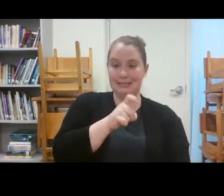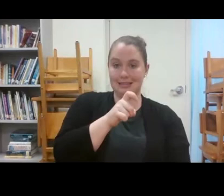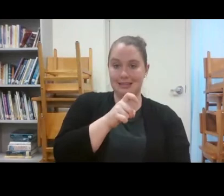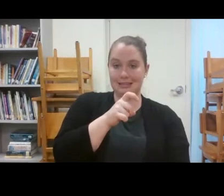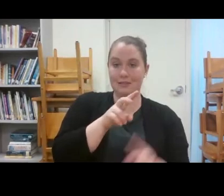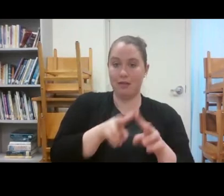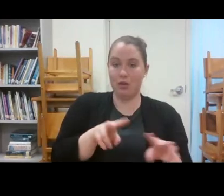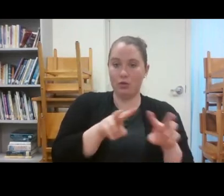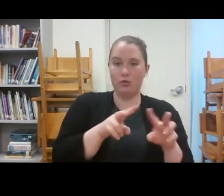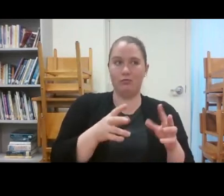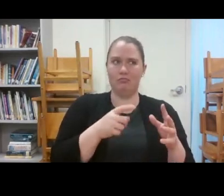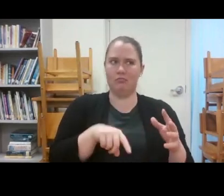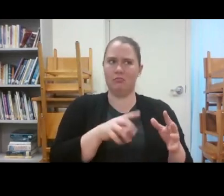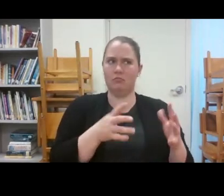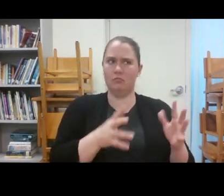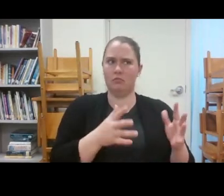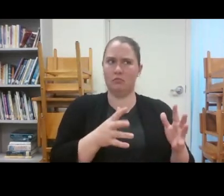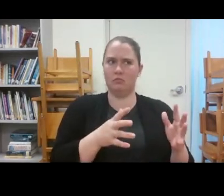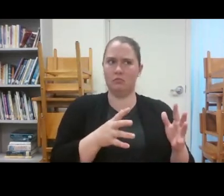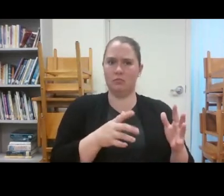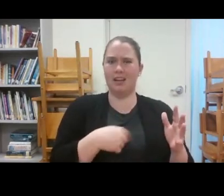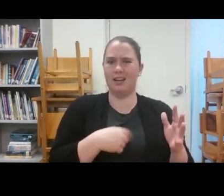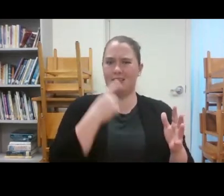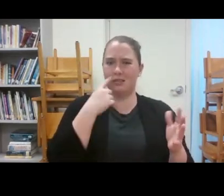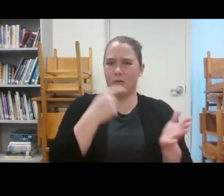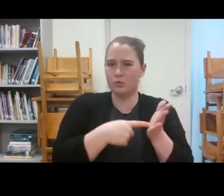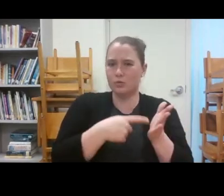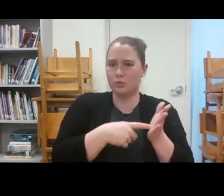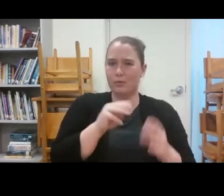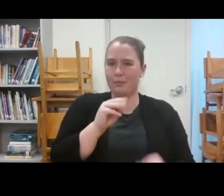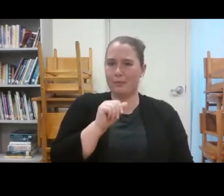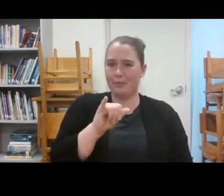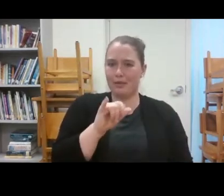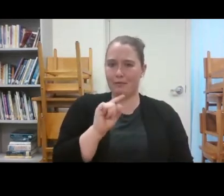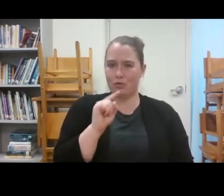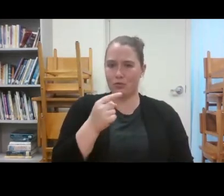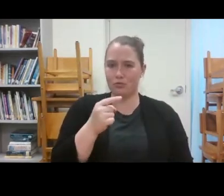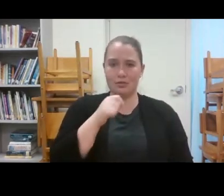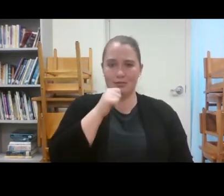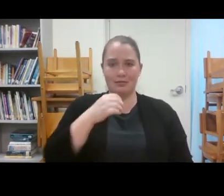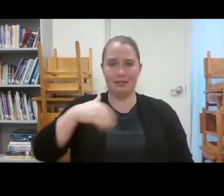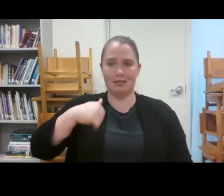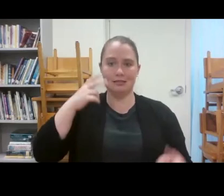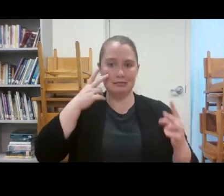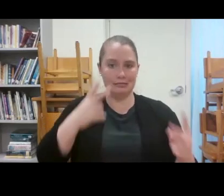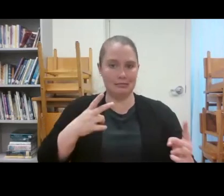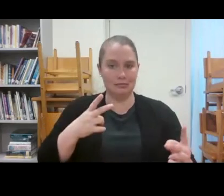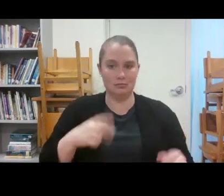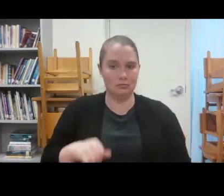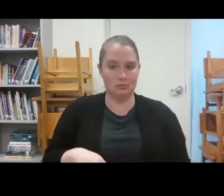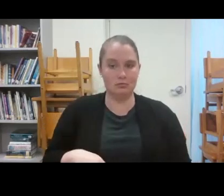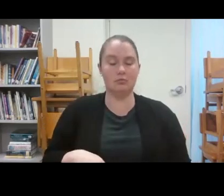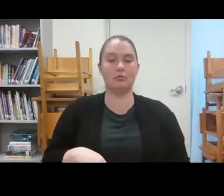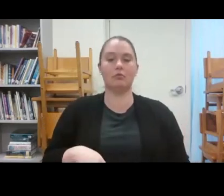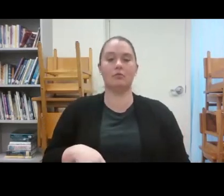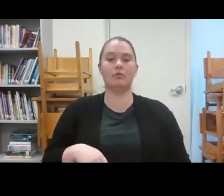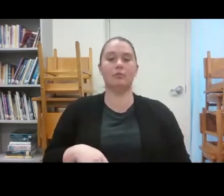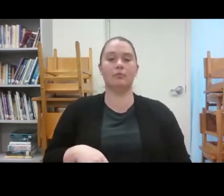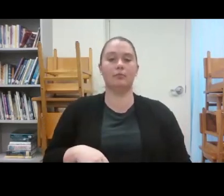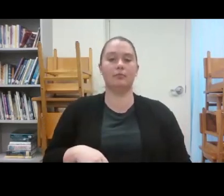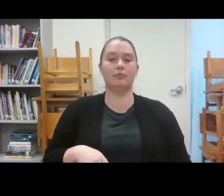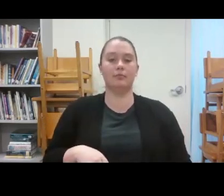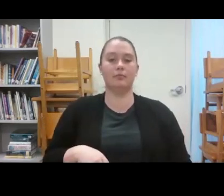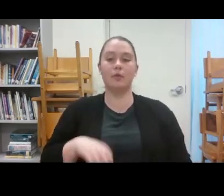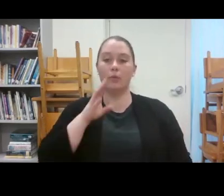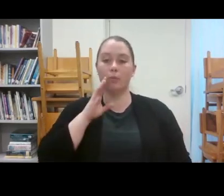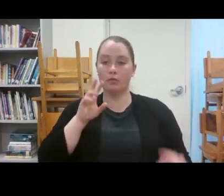in. They were due, I think, May 1st. Haven't seen them yet. But we'll we'll be